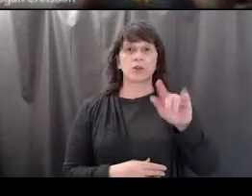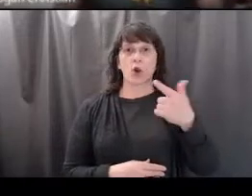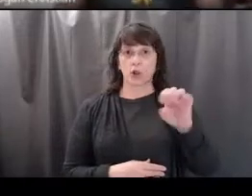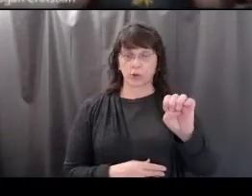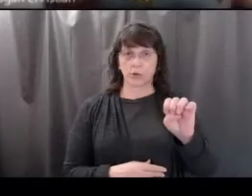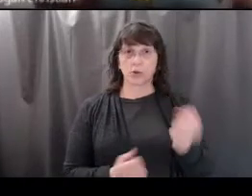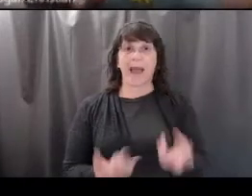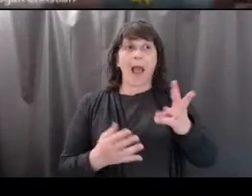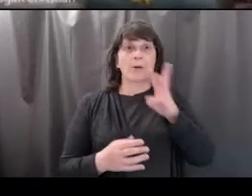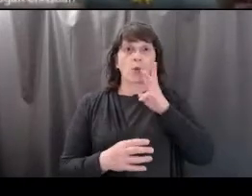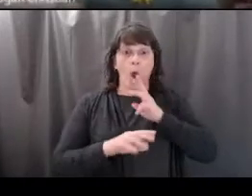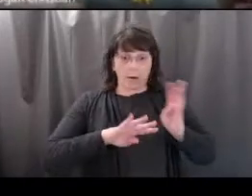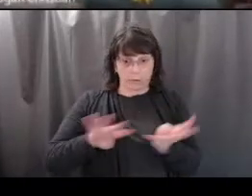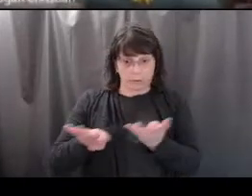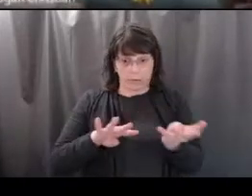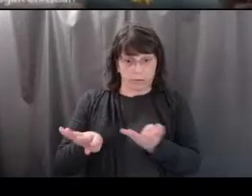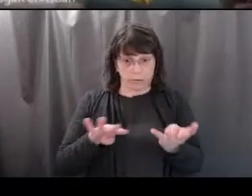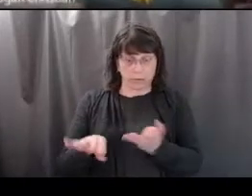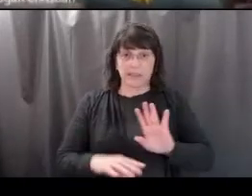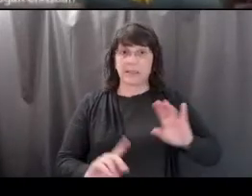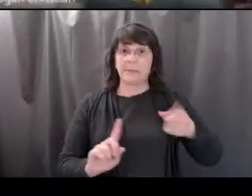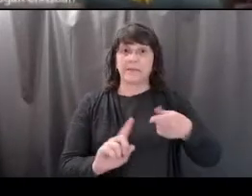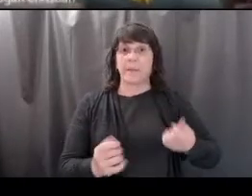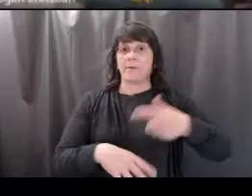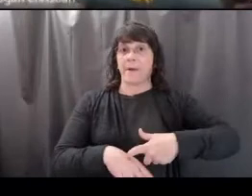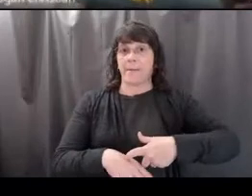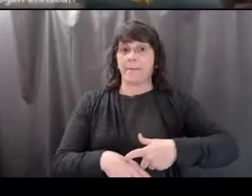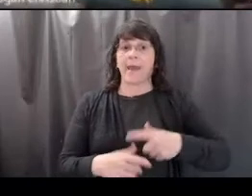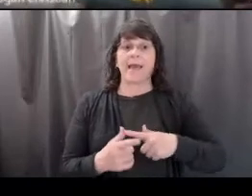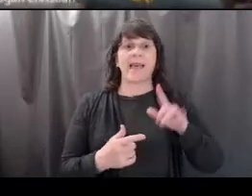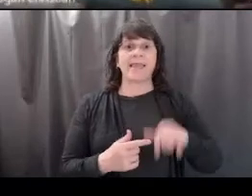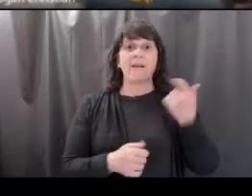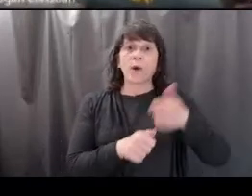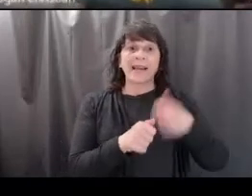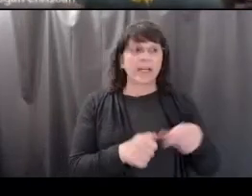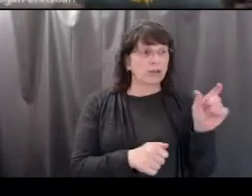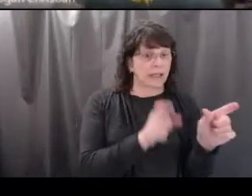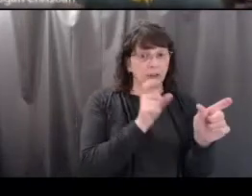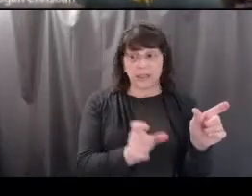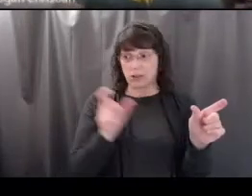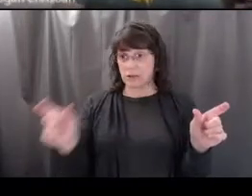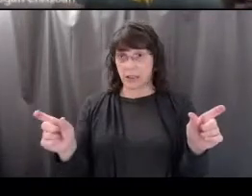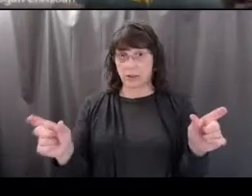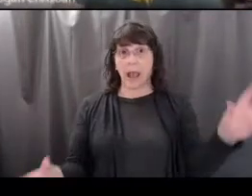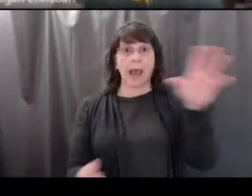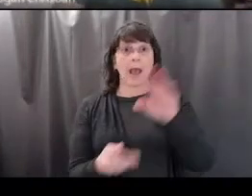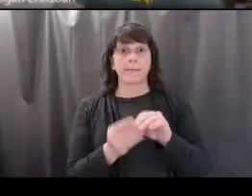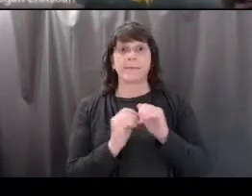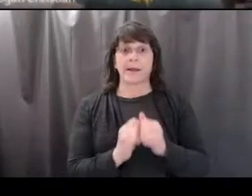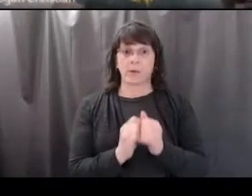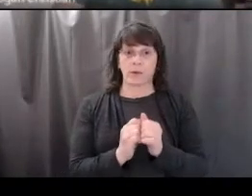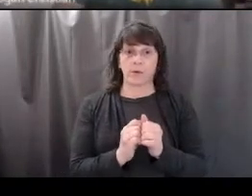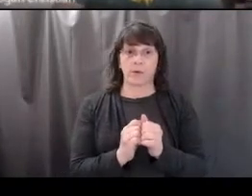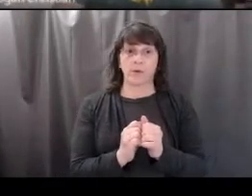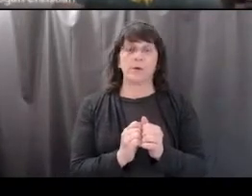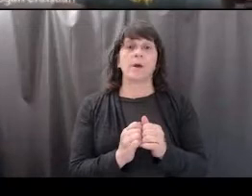of water is moving in a given amount of time. And then if you do that for each of these subsections and add them all up,